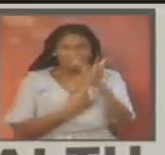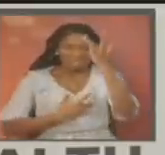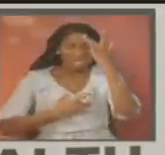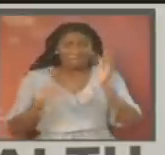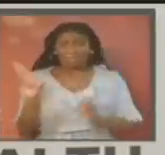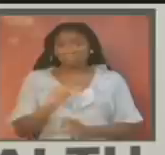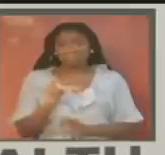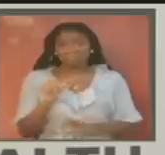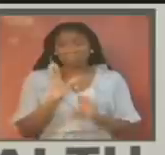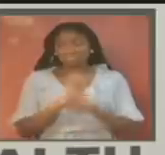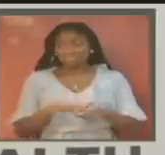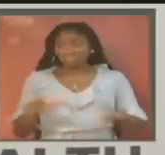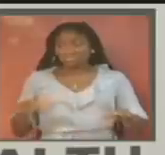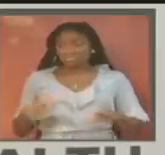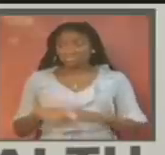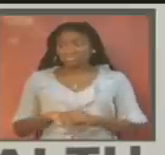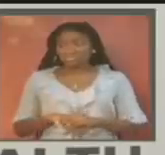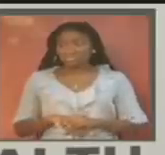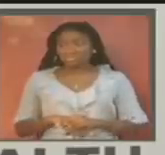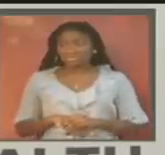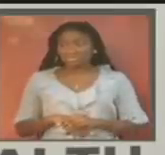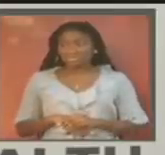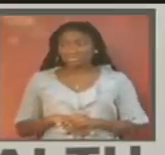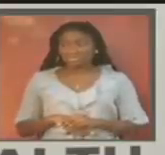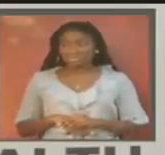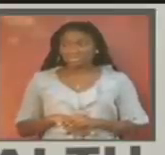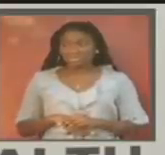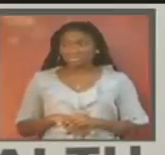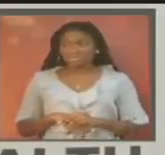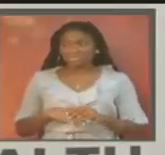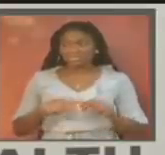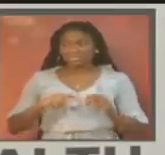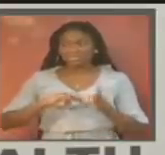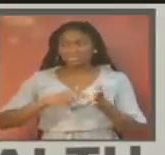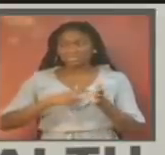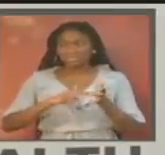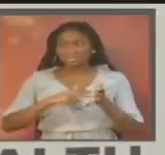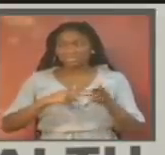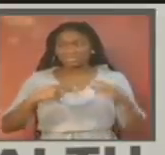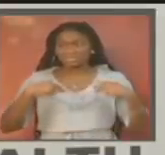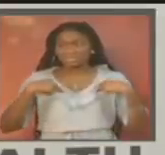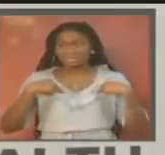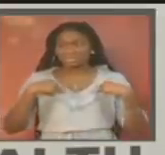receptors, which means they have less viral particles coming into their system,